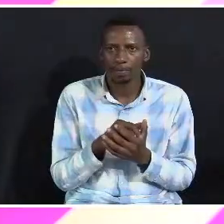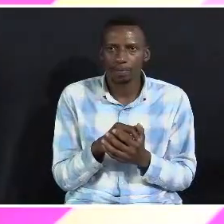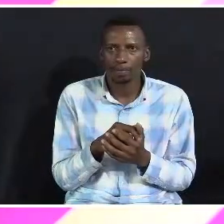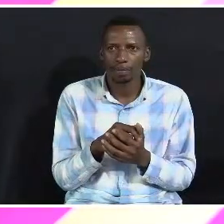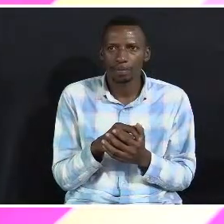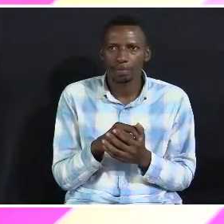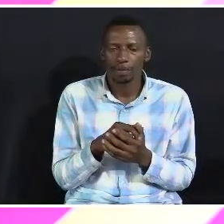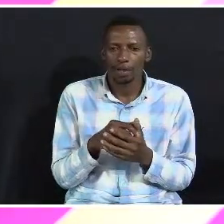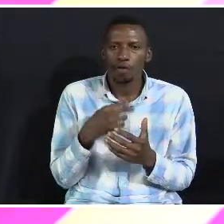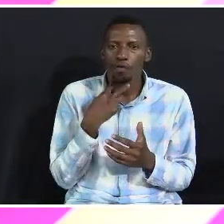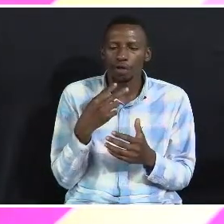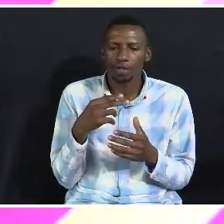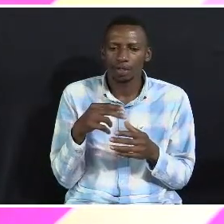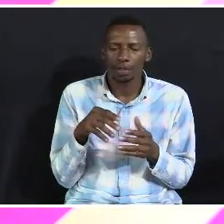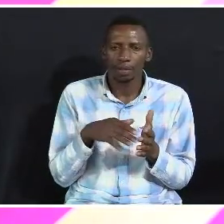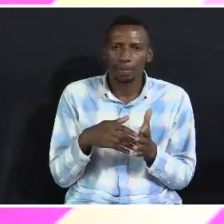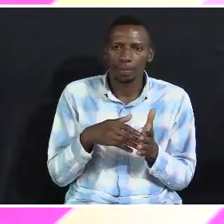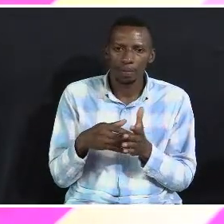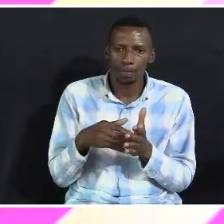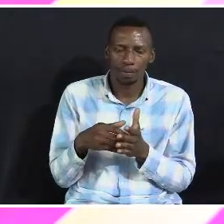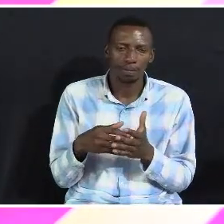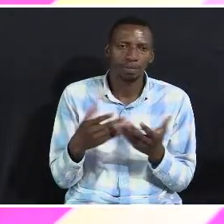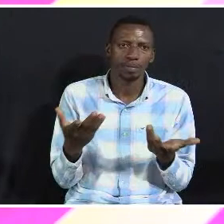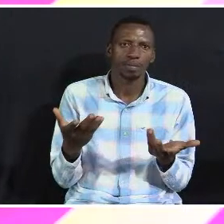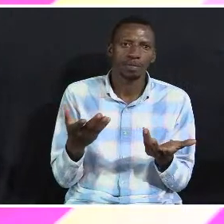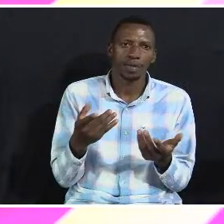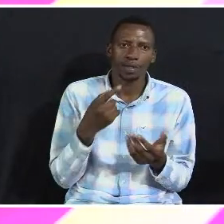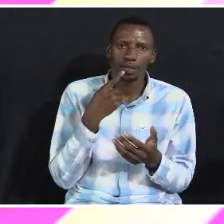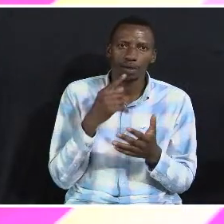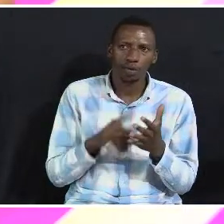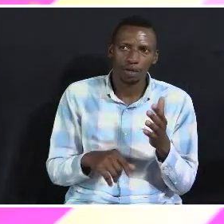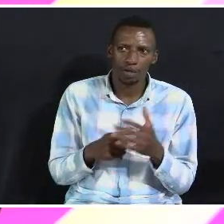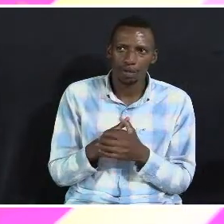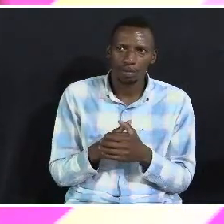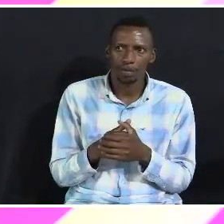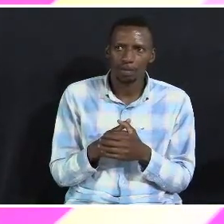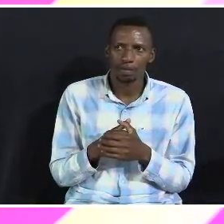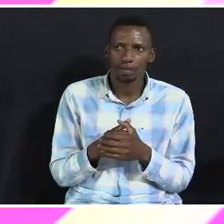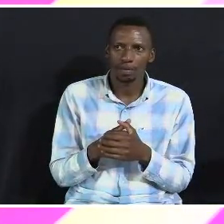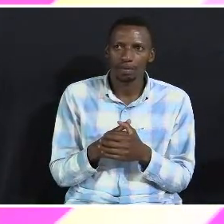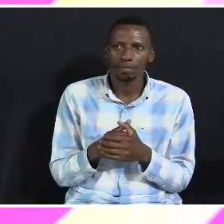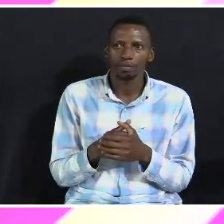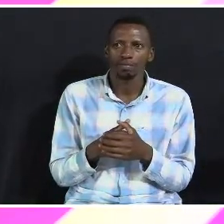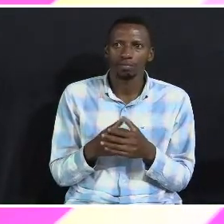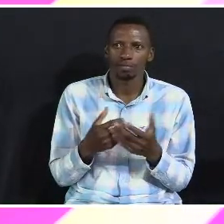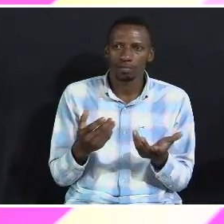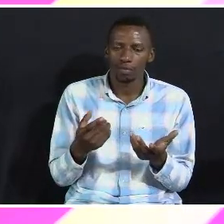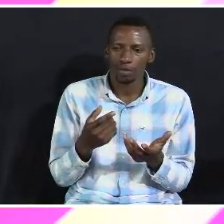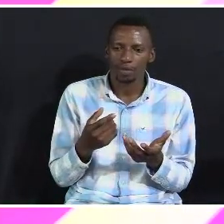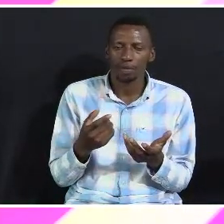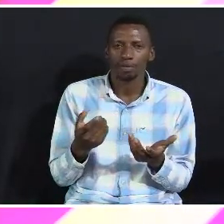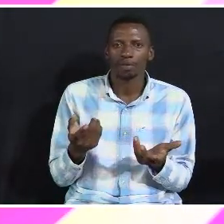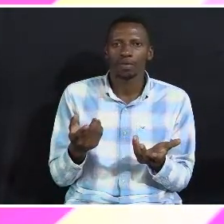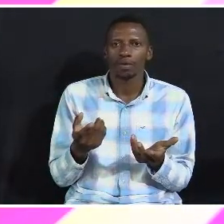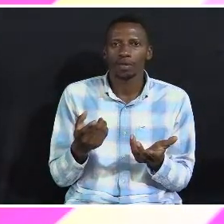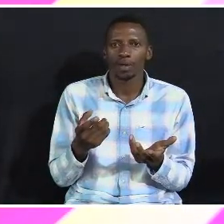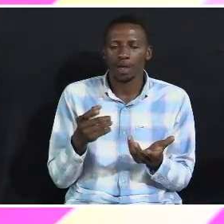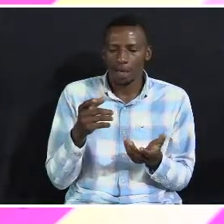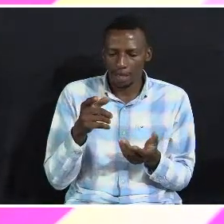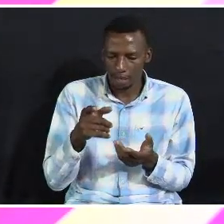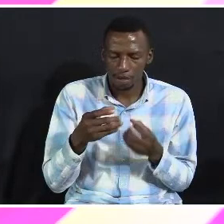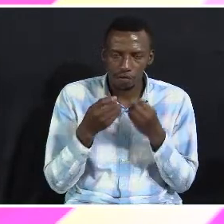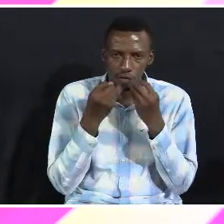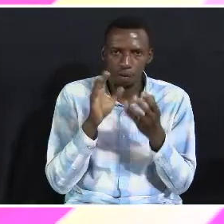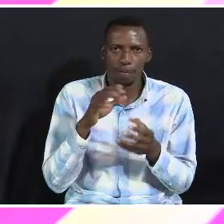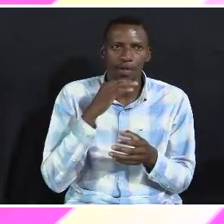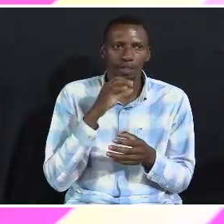Abraham unfolded to his son the divine message. With amazement and terror, Isaac learned of his fate,